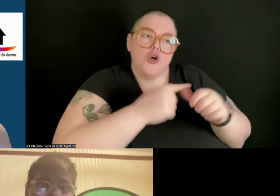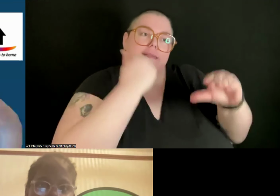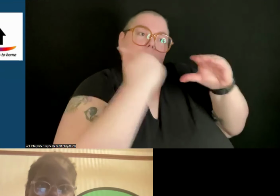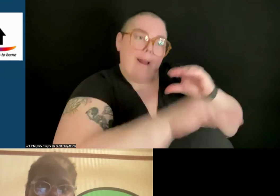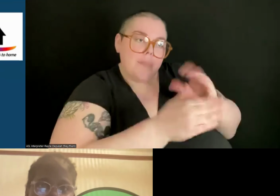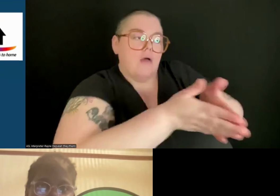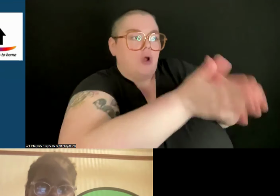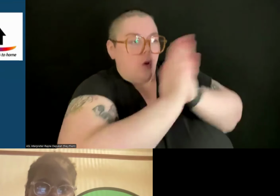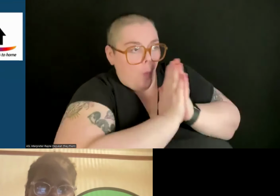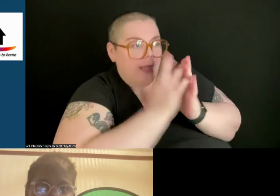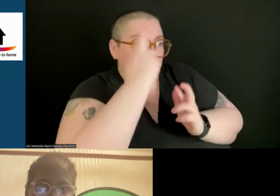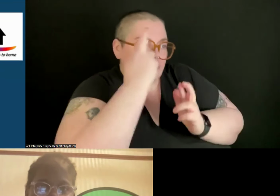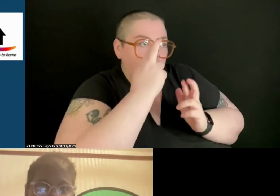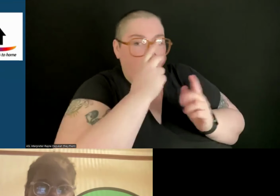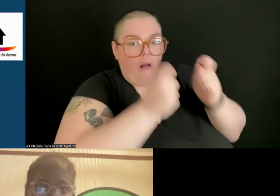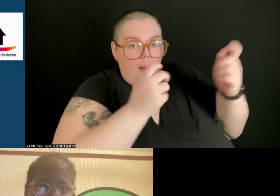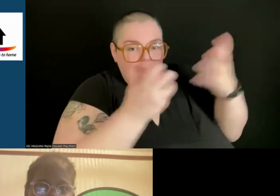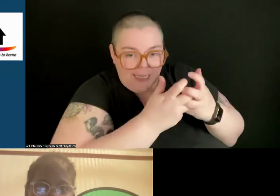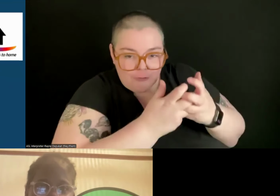email requesting the reasonable accommodation,